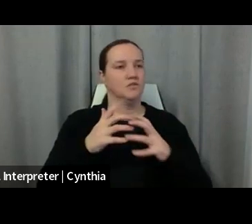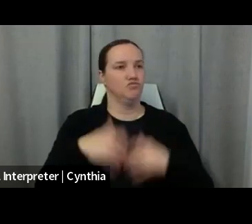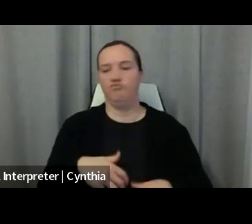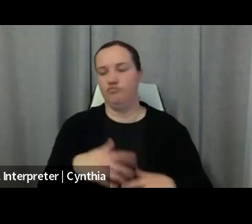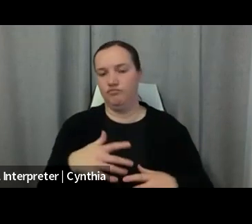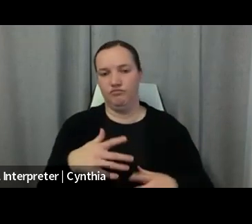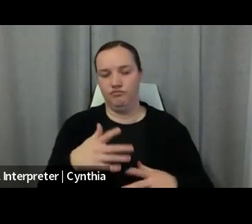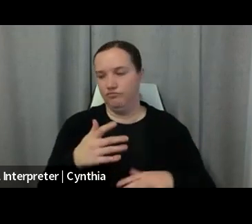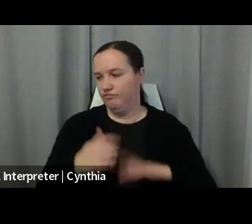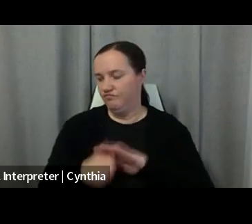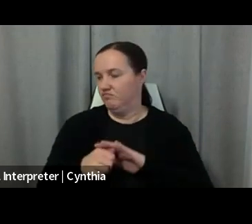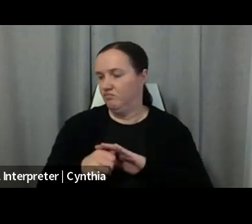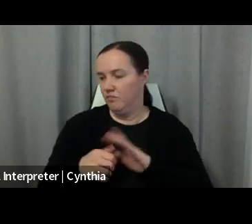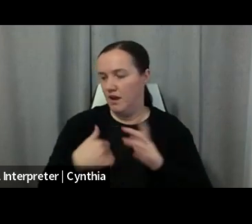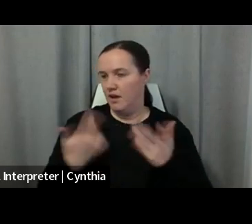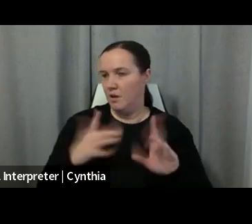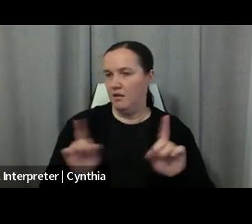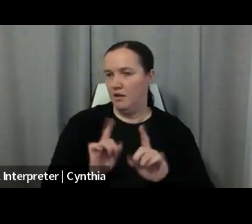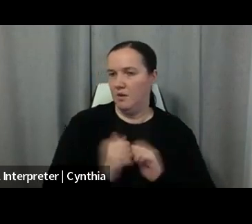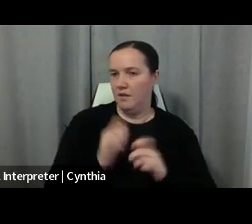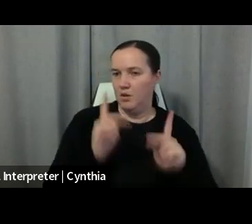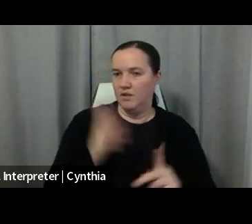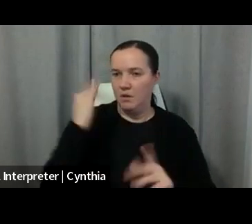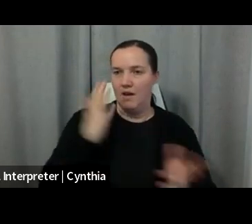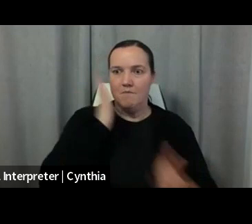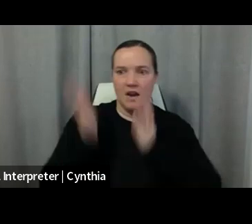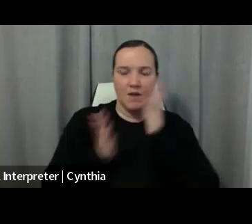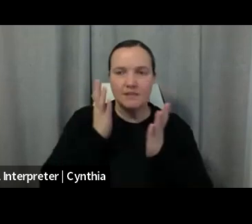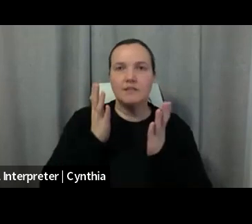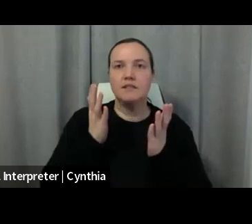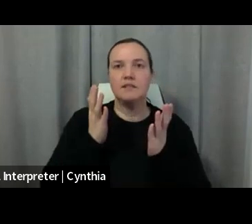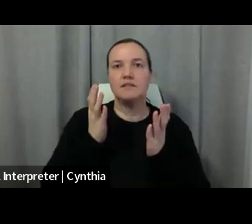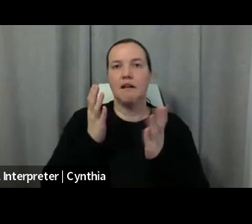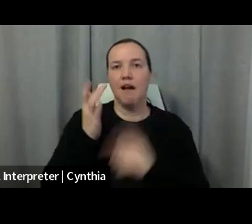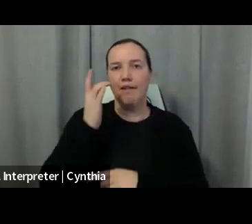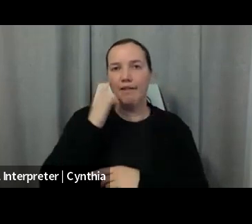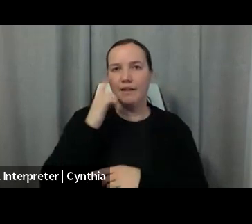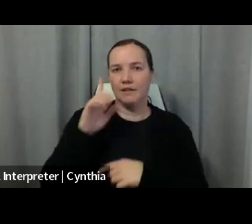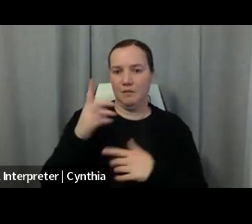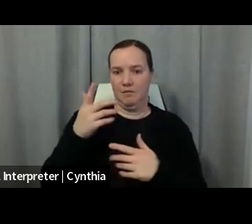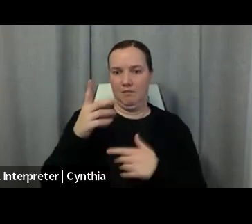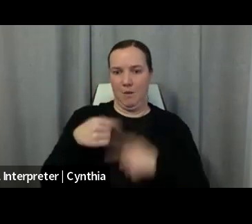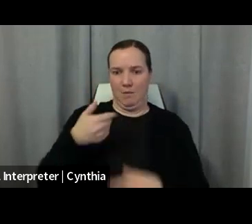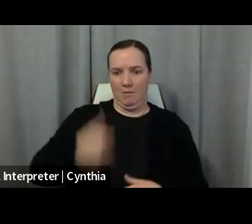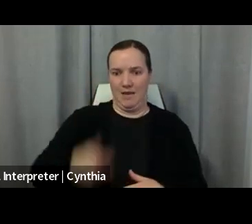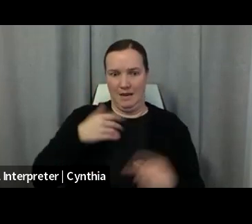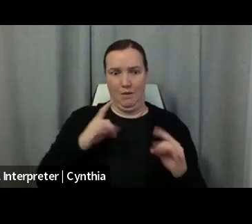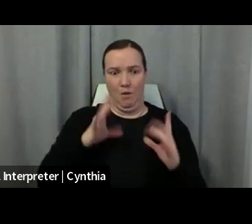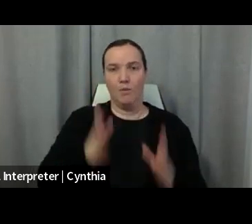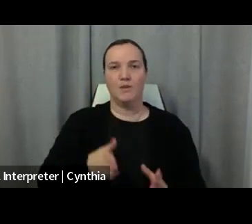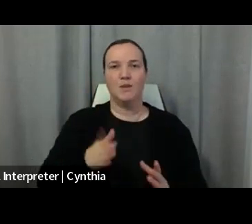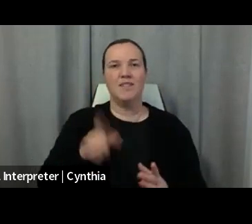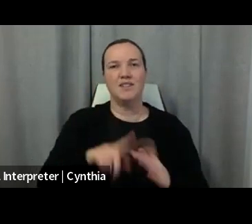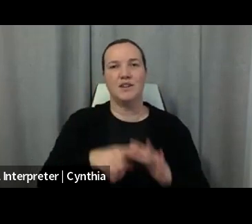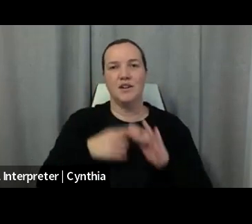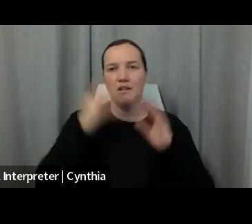explaining, okay, I didn't want to be around that person because I feel so embarrassed. And then I just think it's all about me being this horrible person. And I think we really started to think